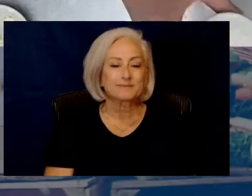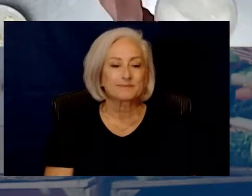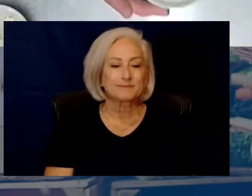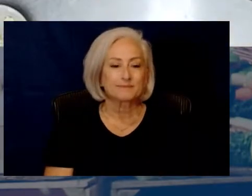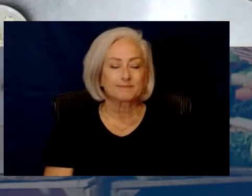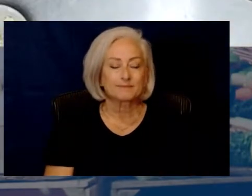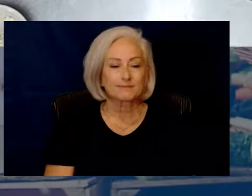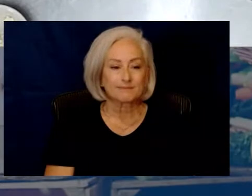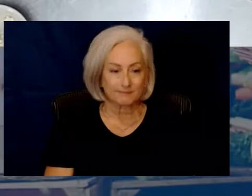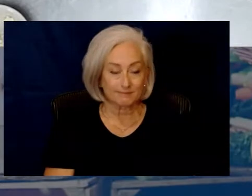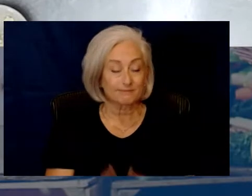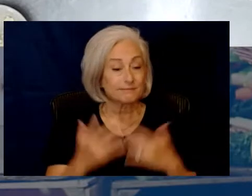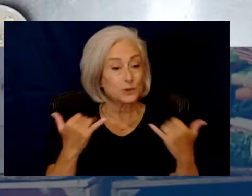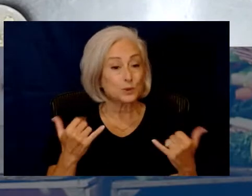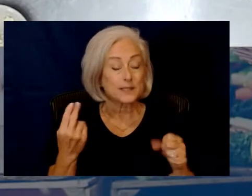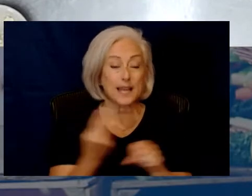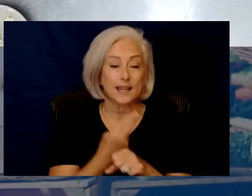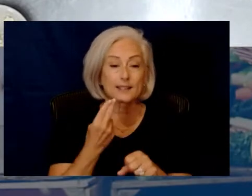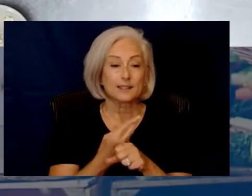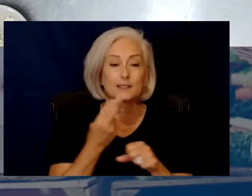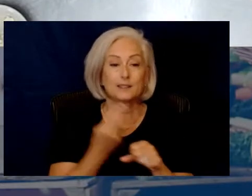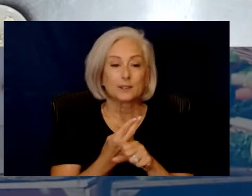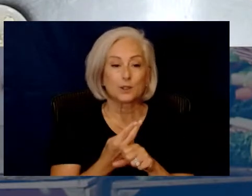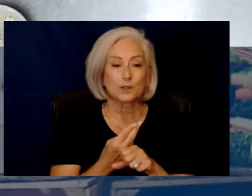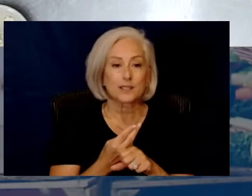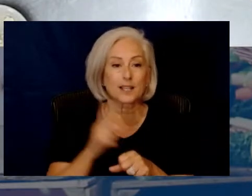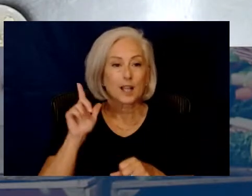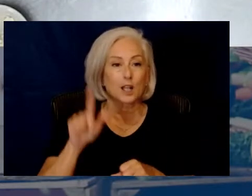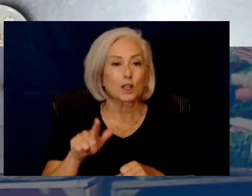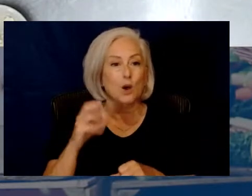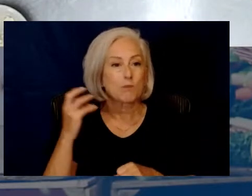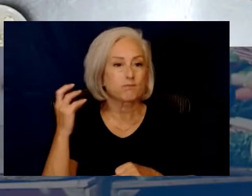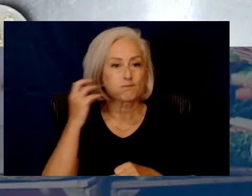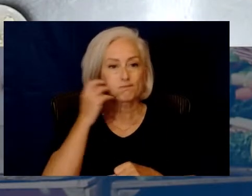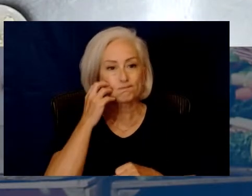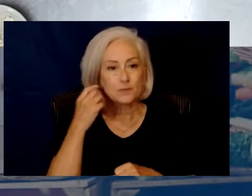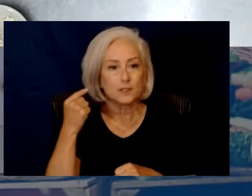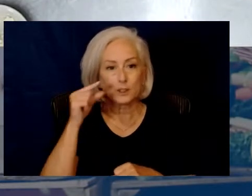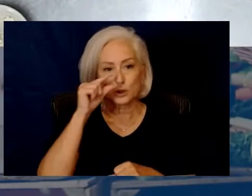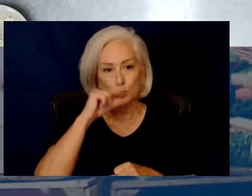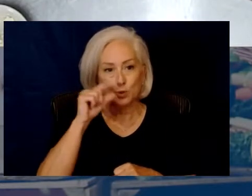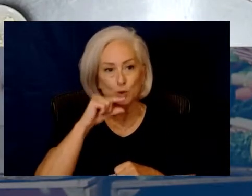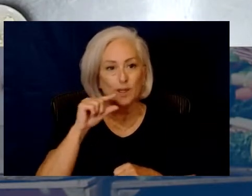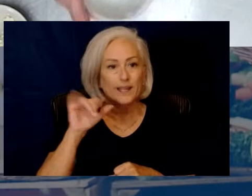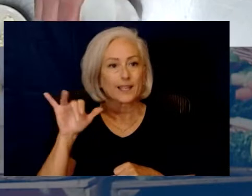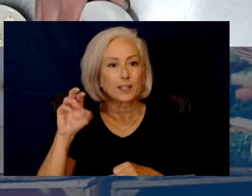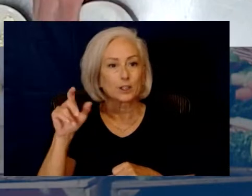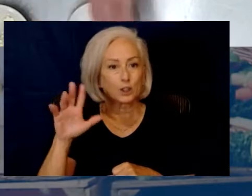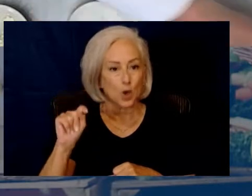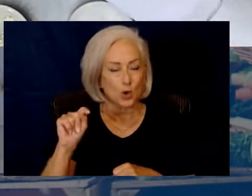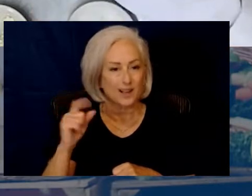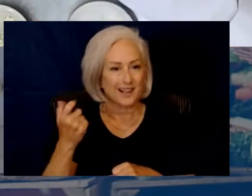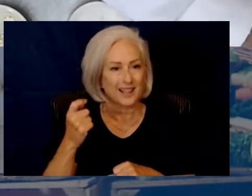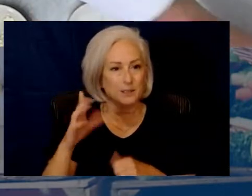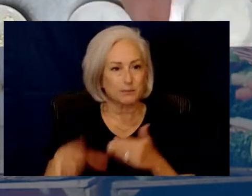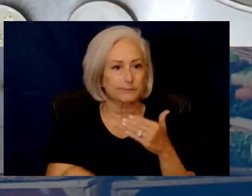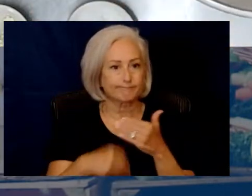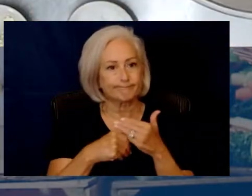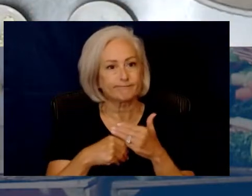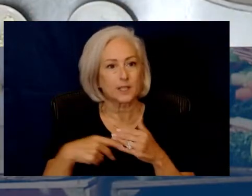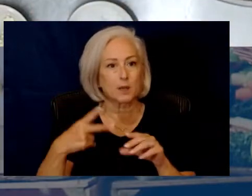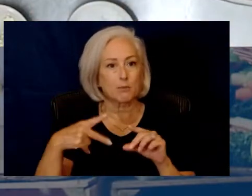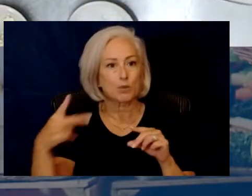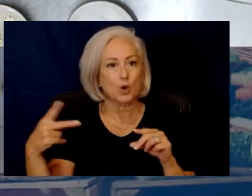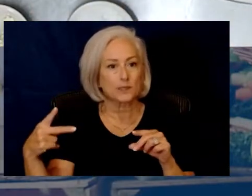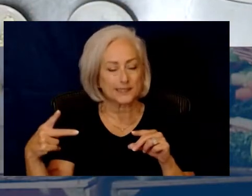Today we're using a low-fat Greek yogurt. Greek yogurt's got a little bit extra protein in it, a little bit of probiotics, makes it a